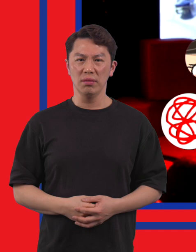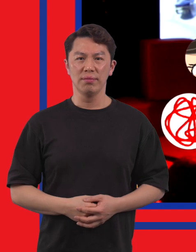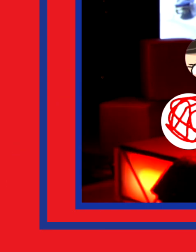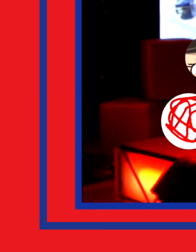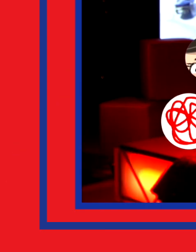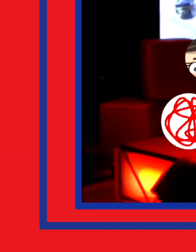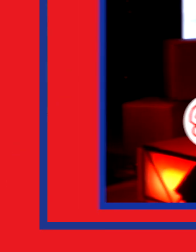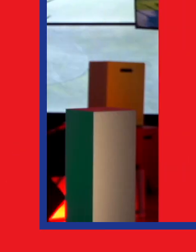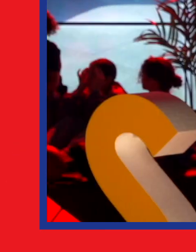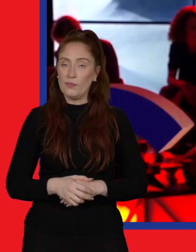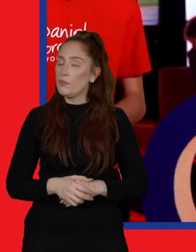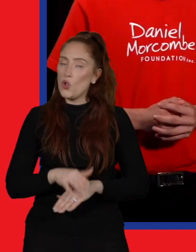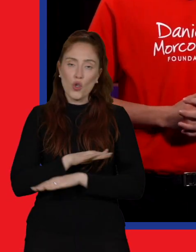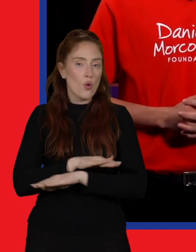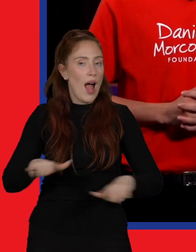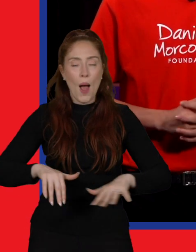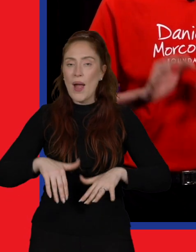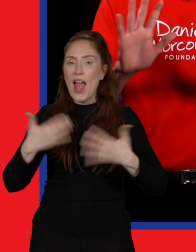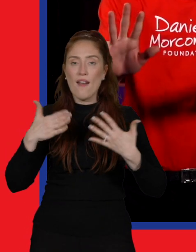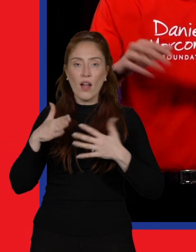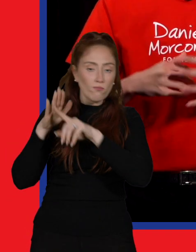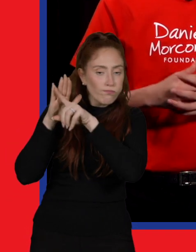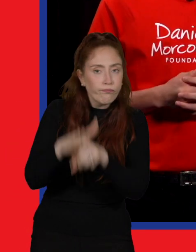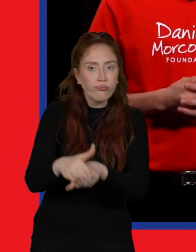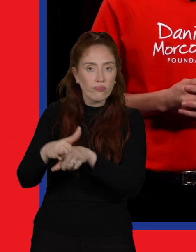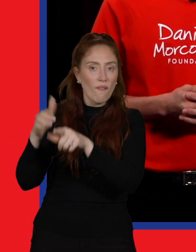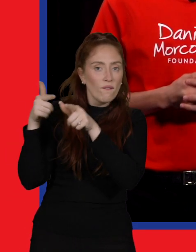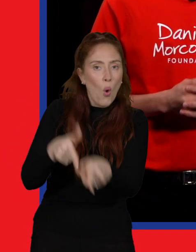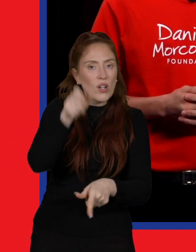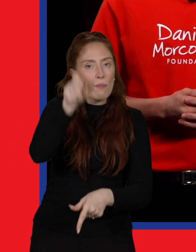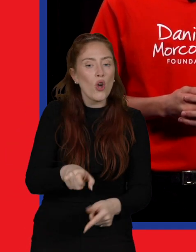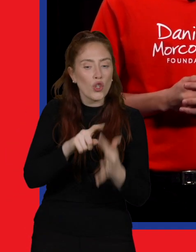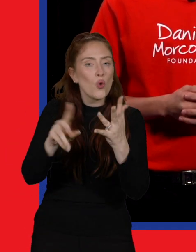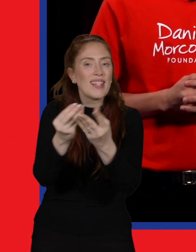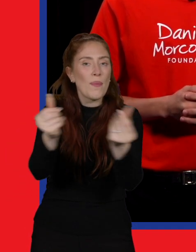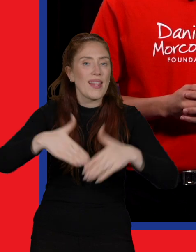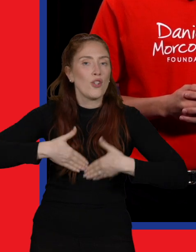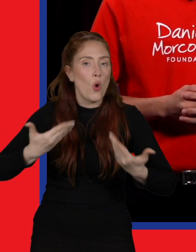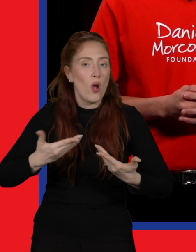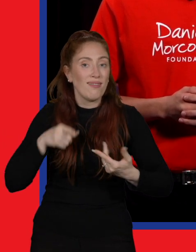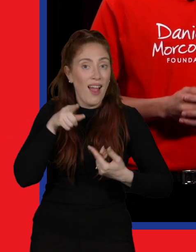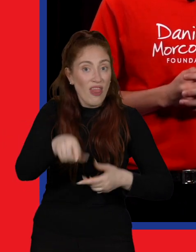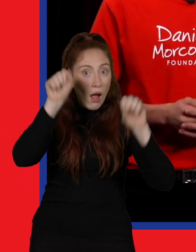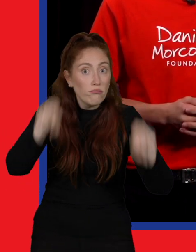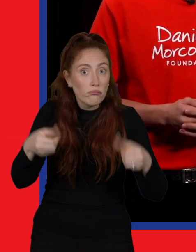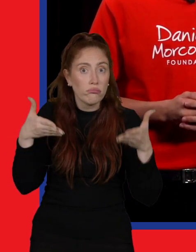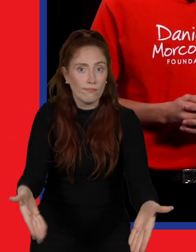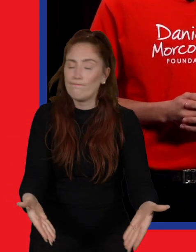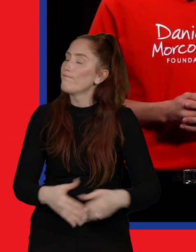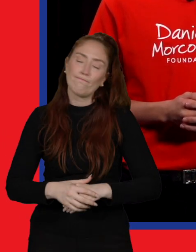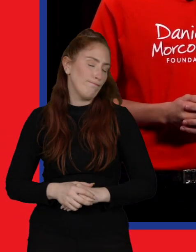it to the lips. You should never push or pressure anyone to do something. That's